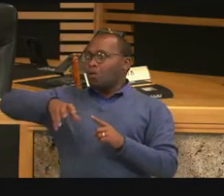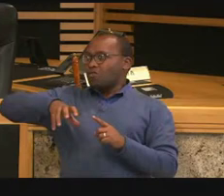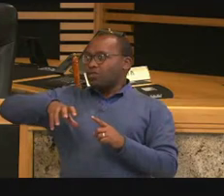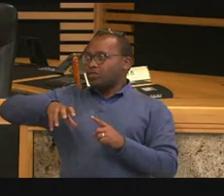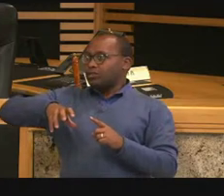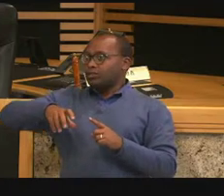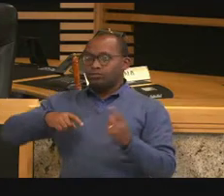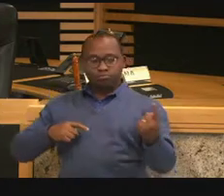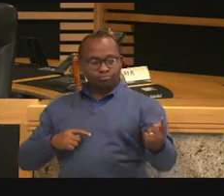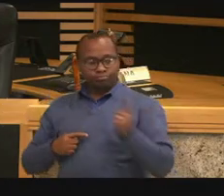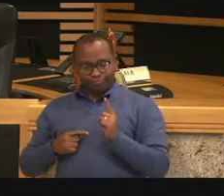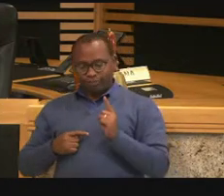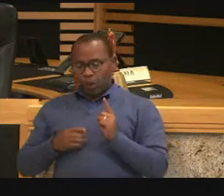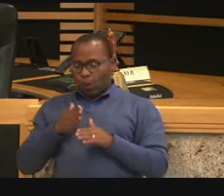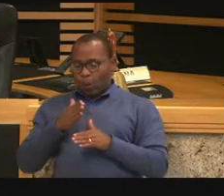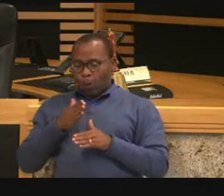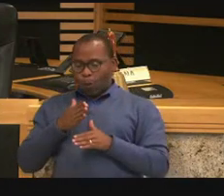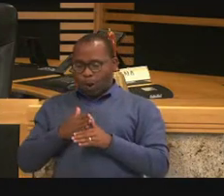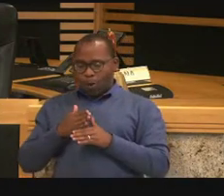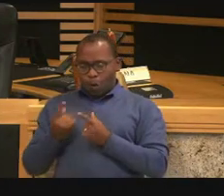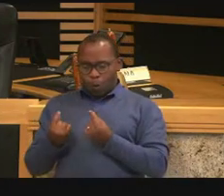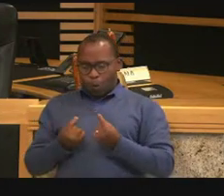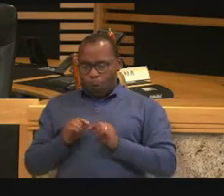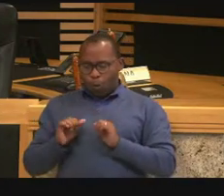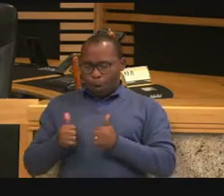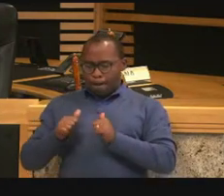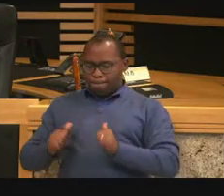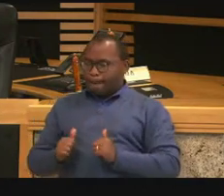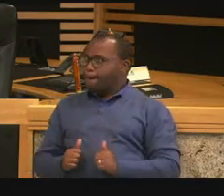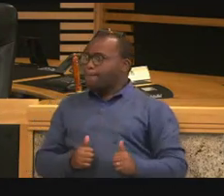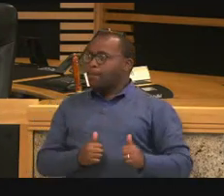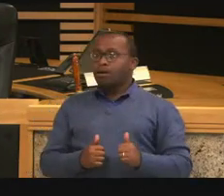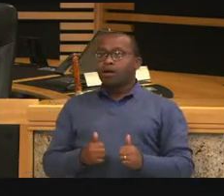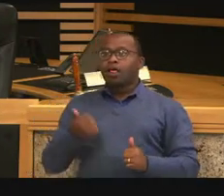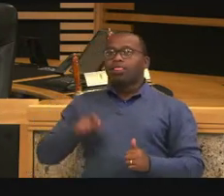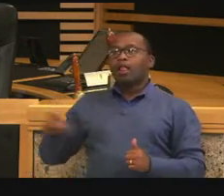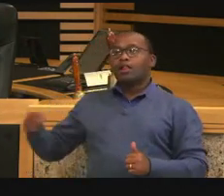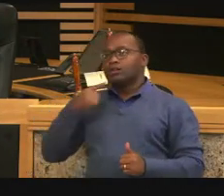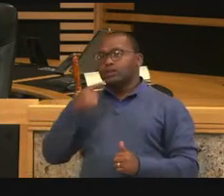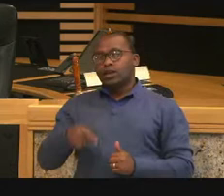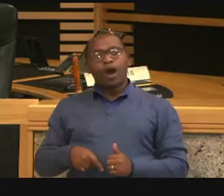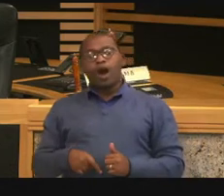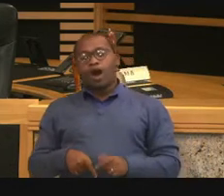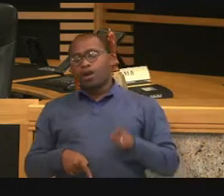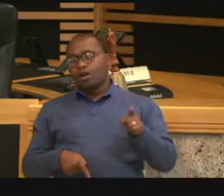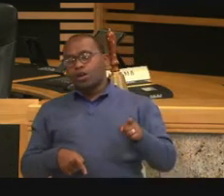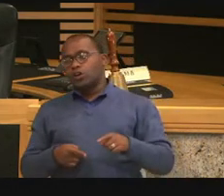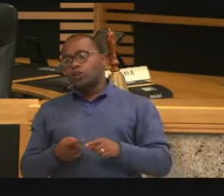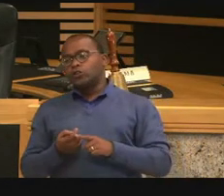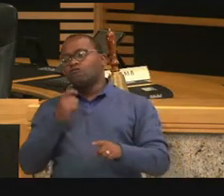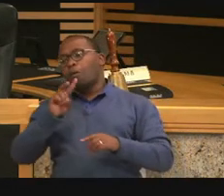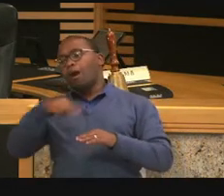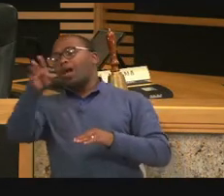does good work, but when it ends, by the way. And I